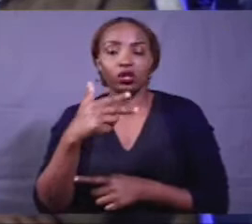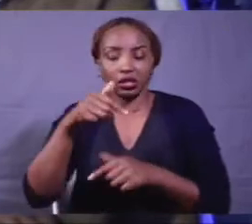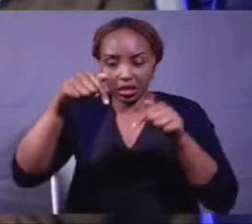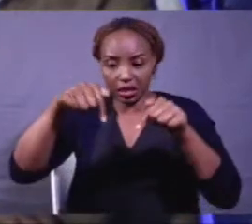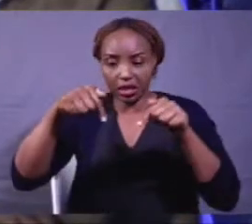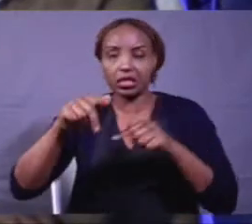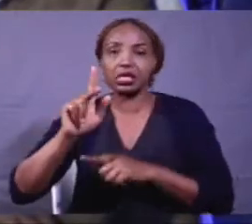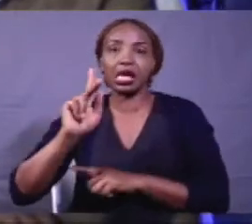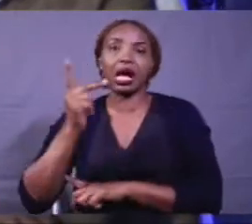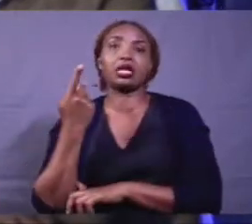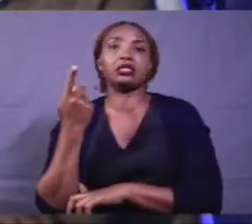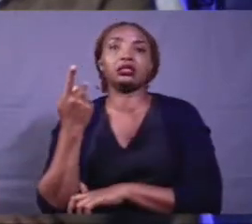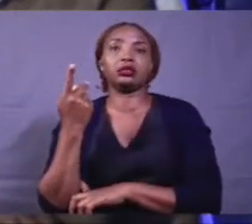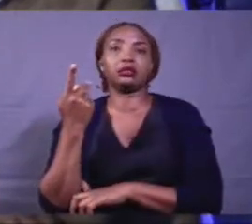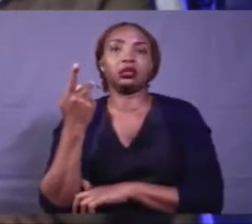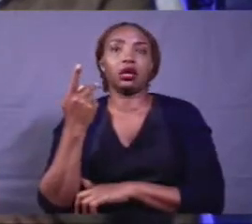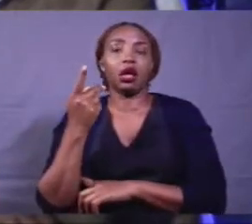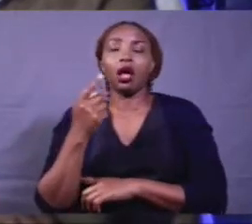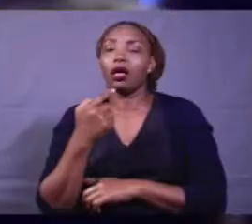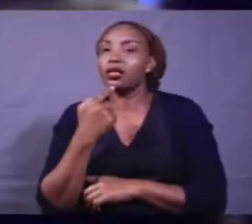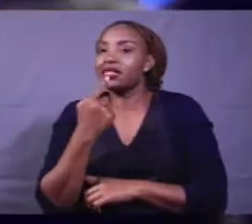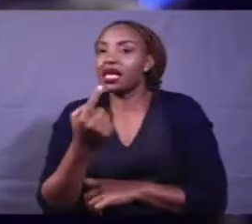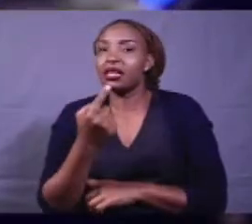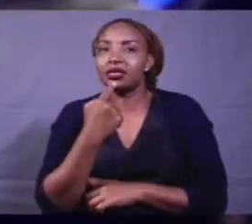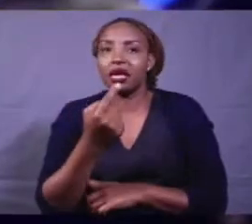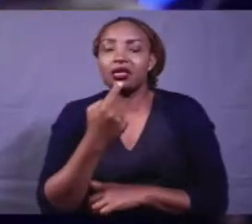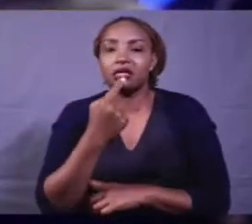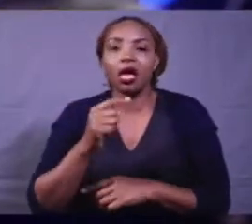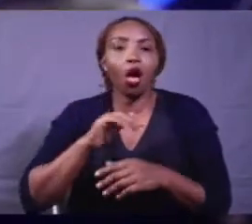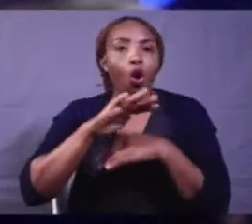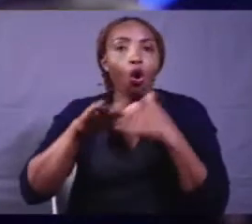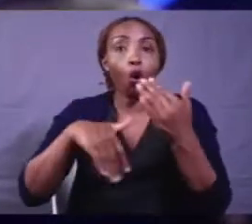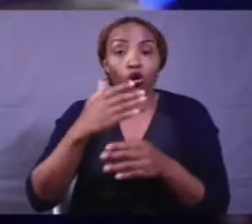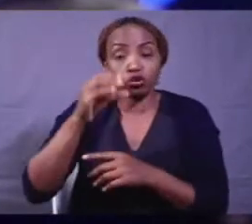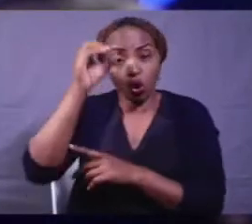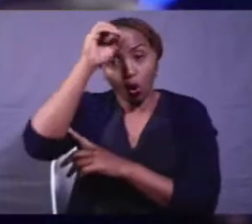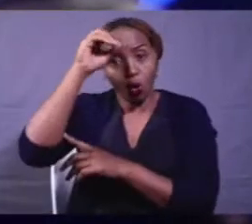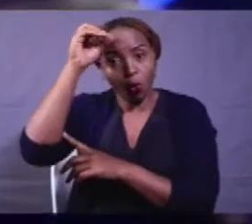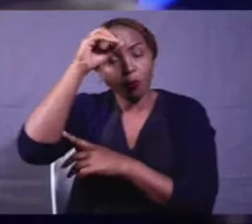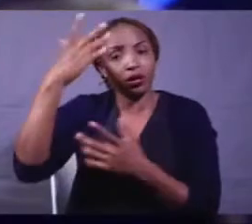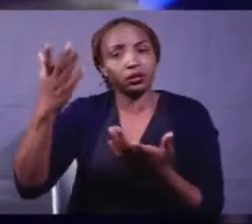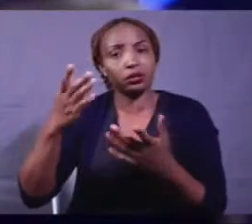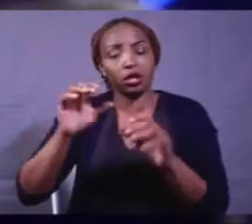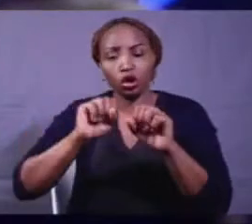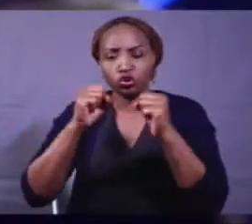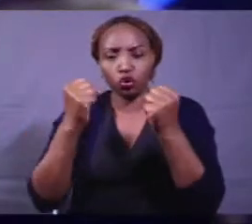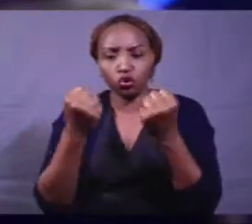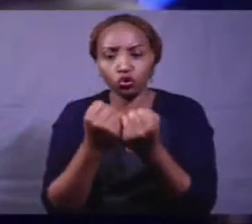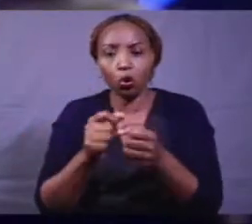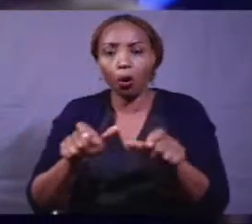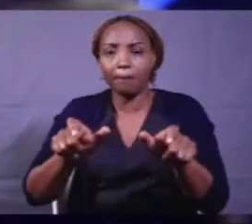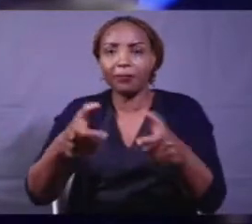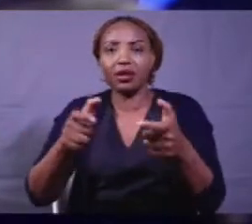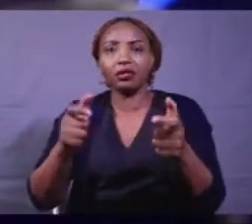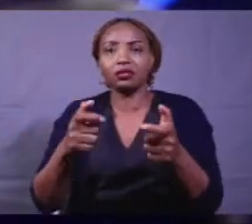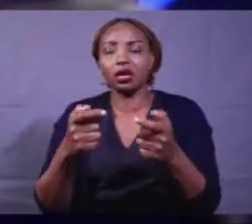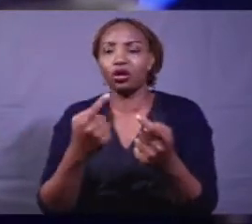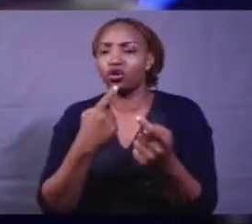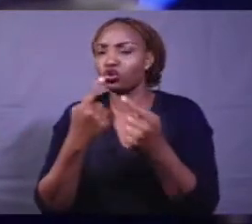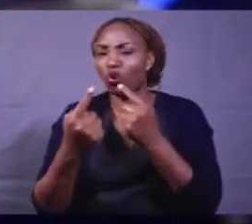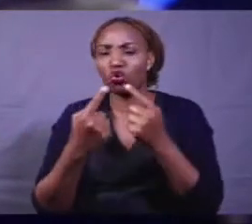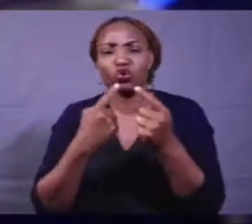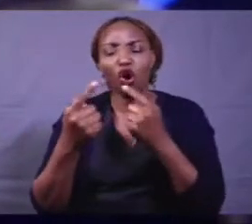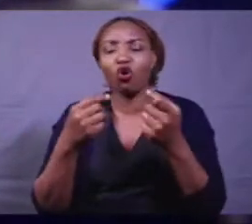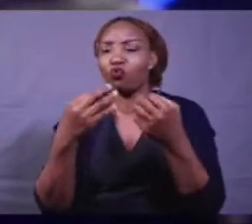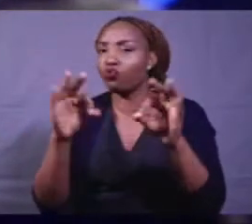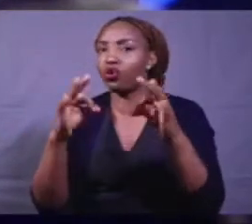airing out our issues? So social media provides us an opportunity to plug in grassroots issues at the national level, at the global level.